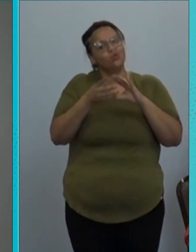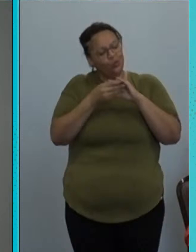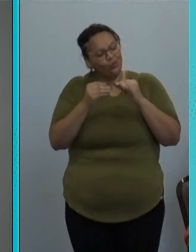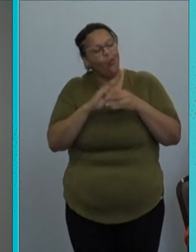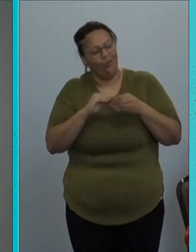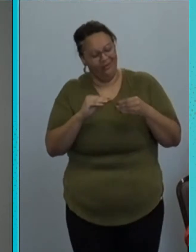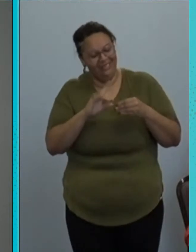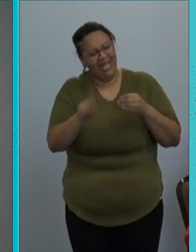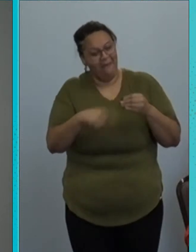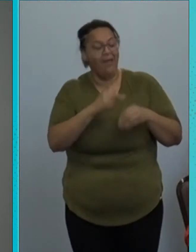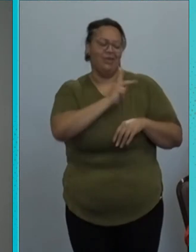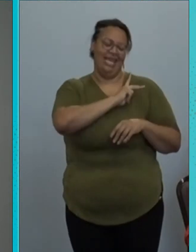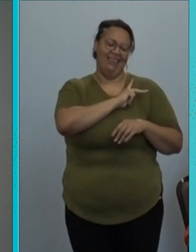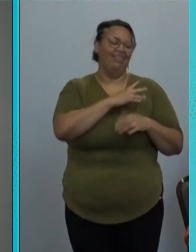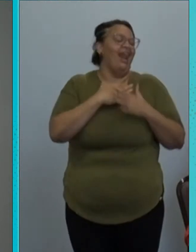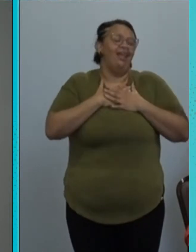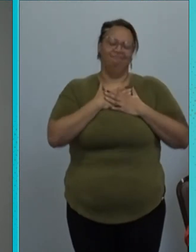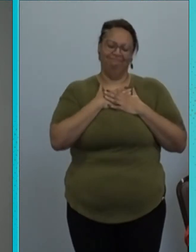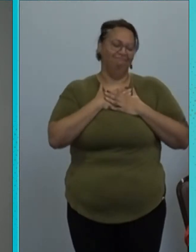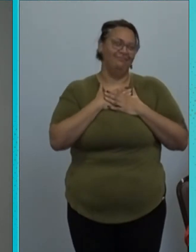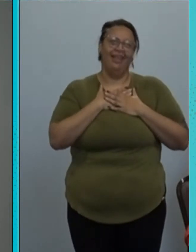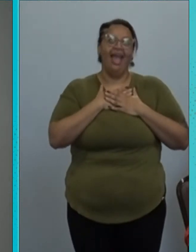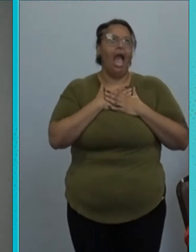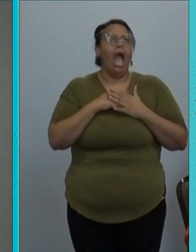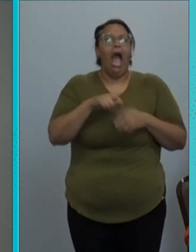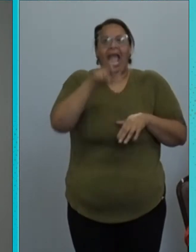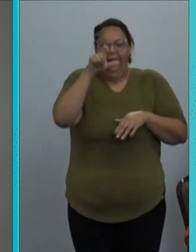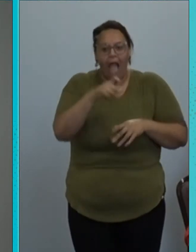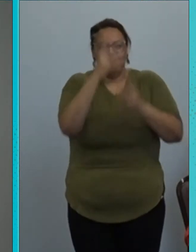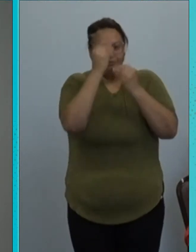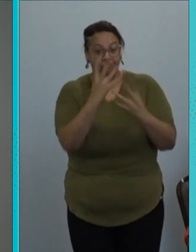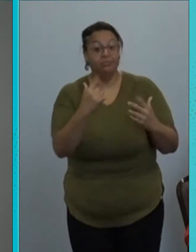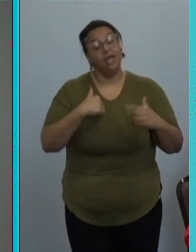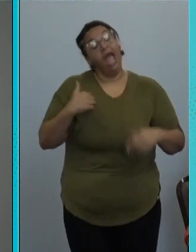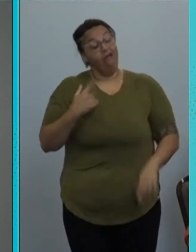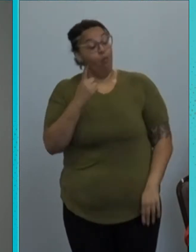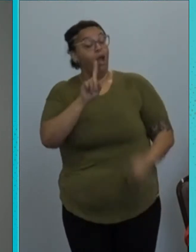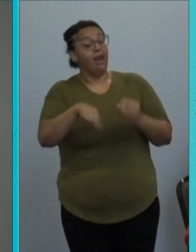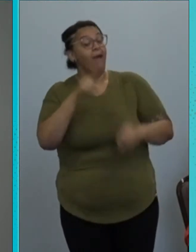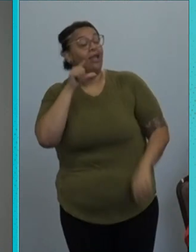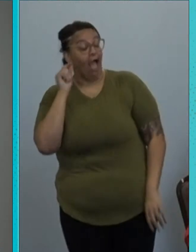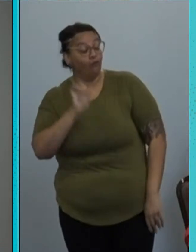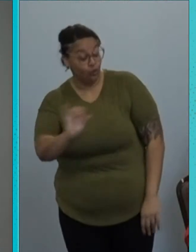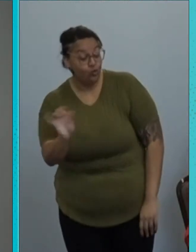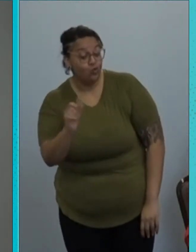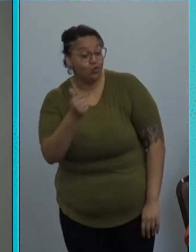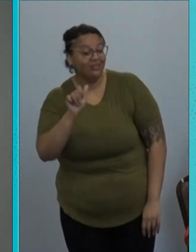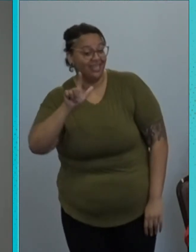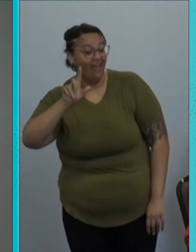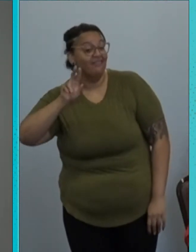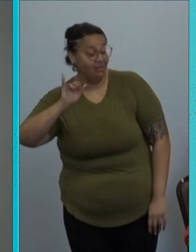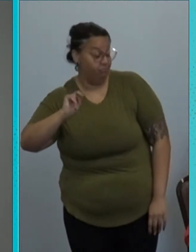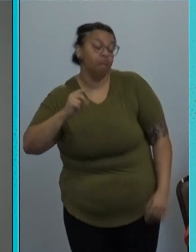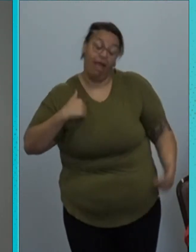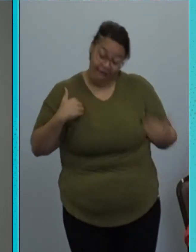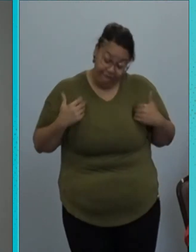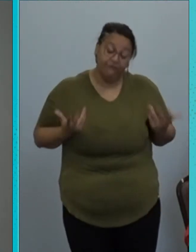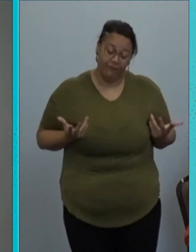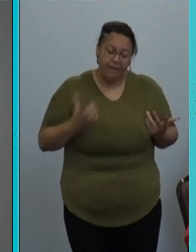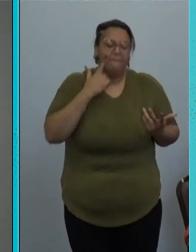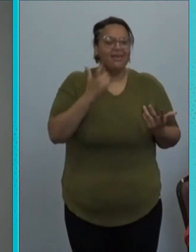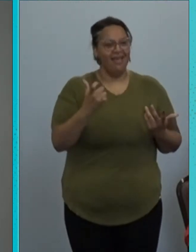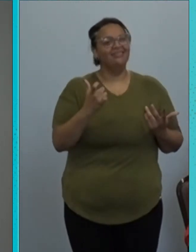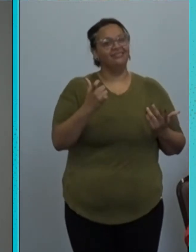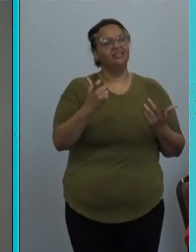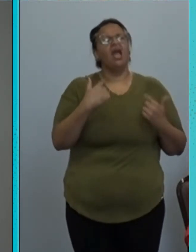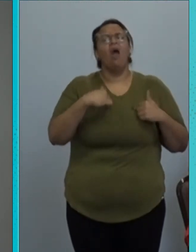stories about Keith that were irresistible. I have one about Galvin Drake as well, because I